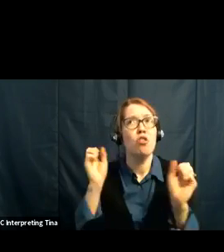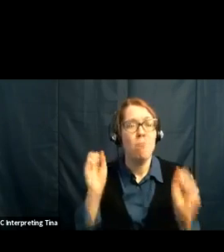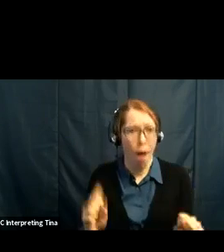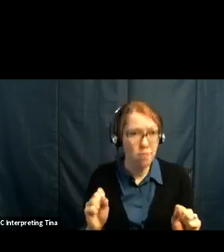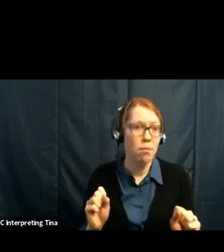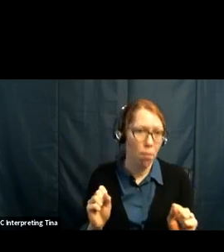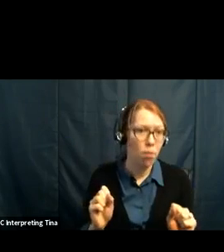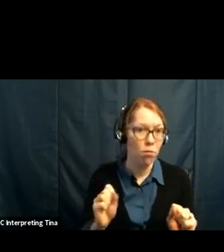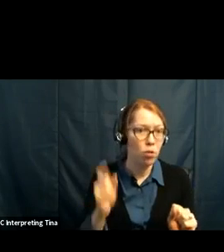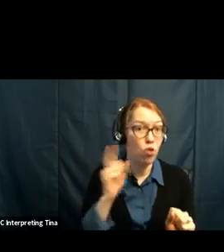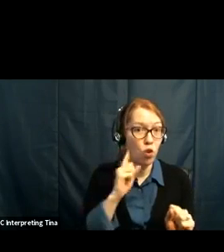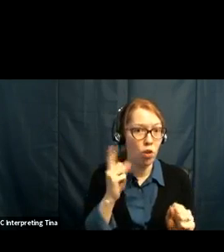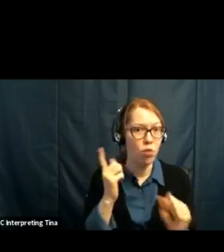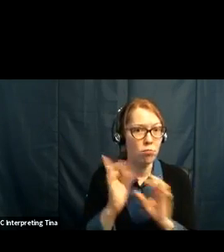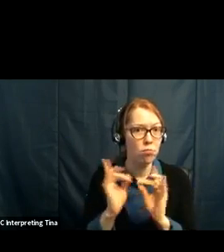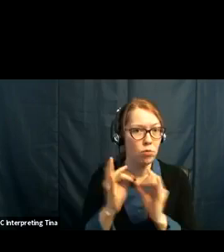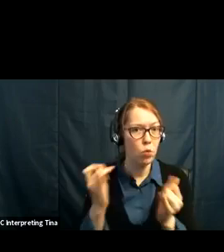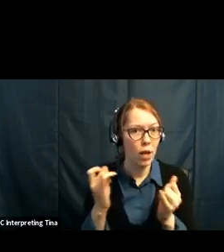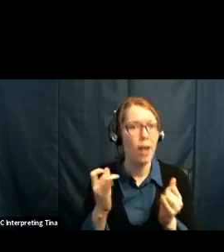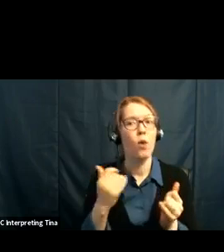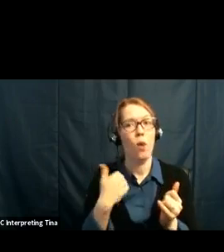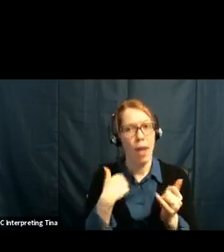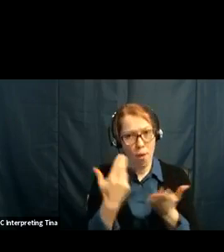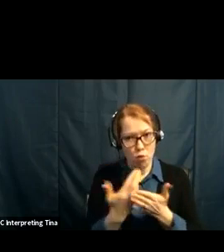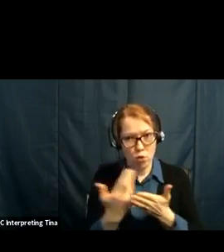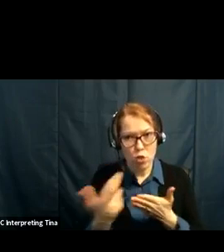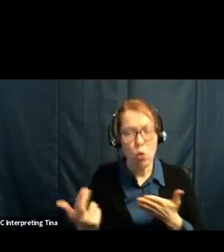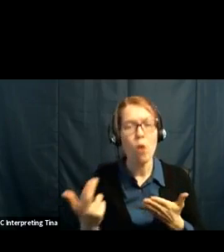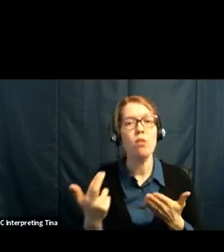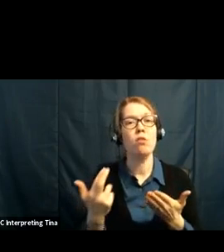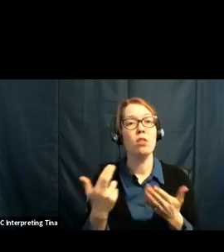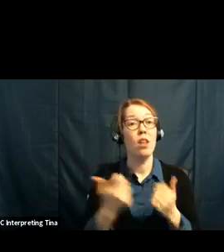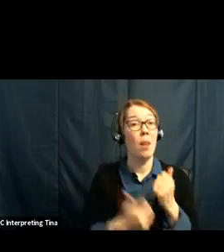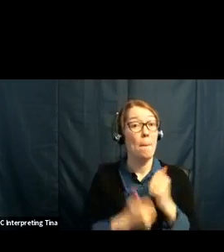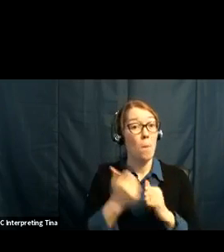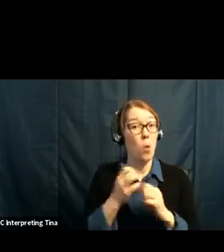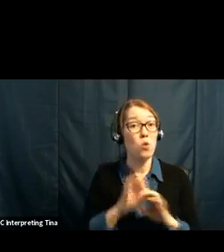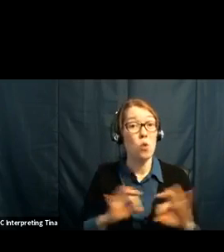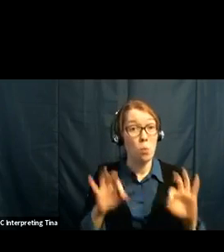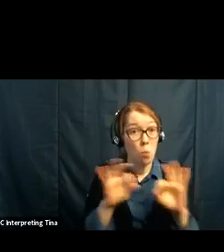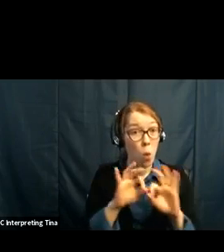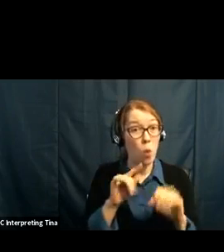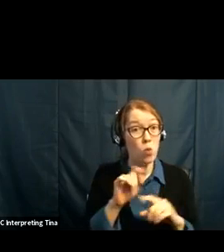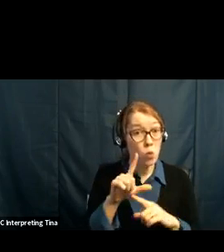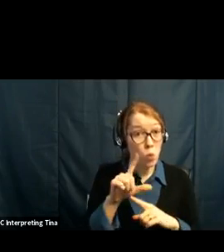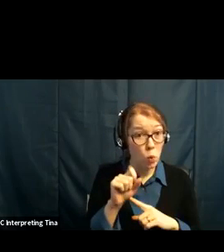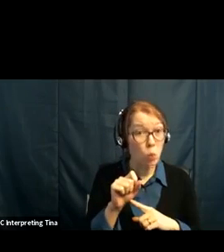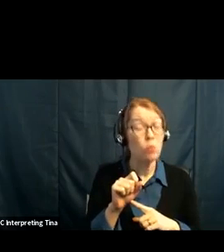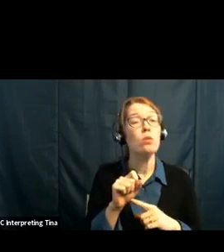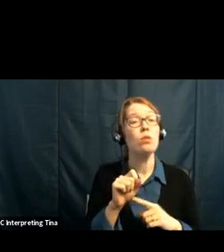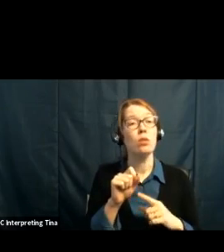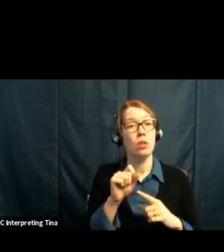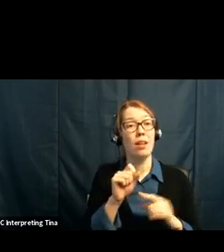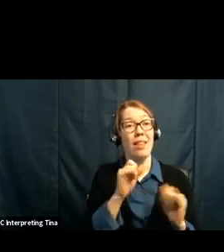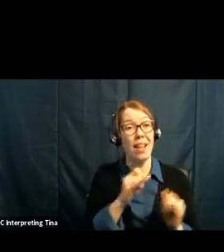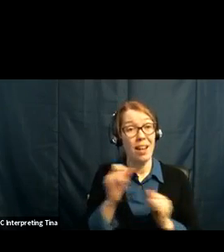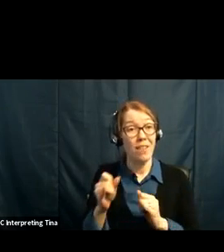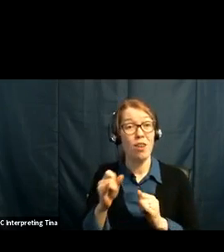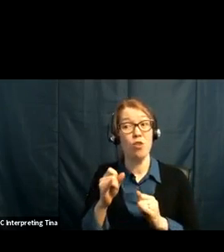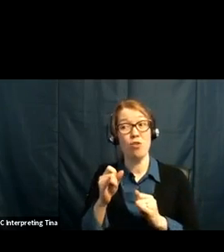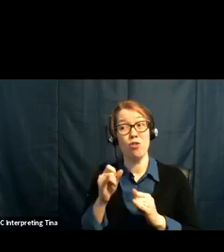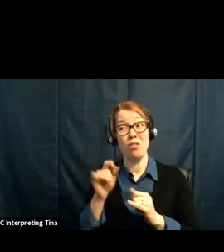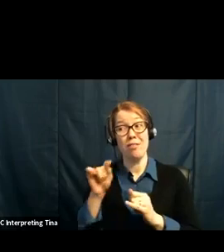We have resources. Yes, our most important tool and our asset, those individuals that take care of